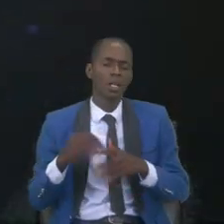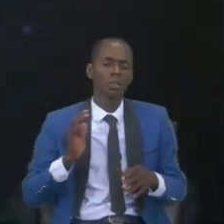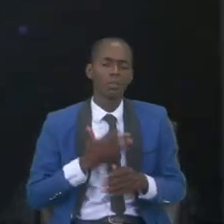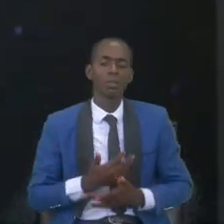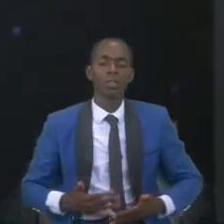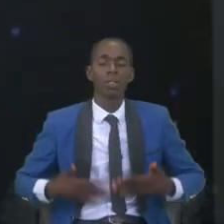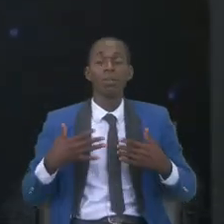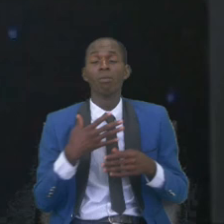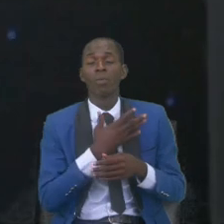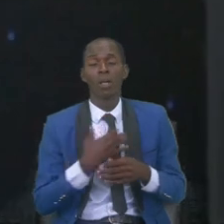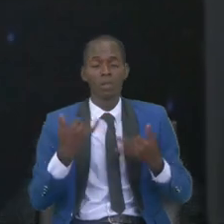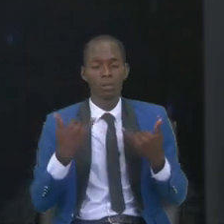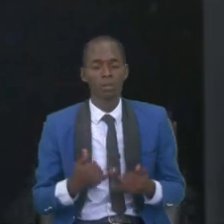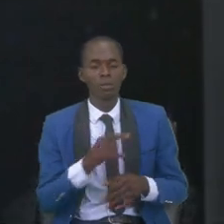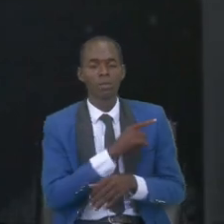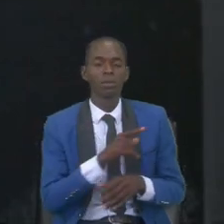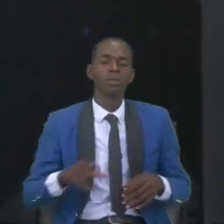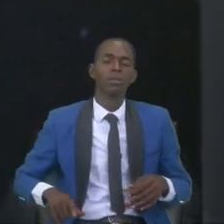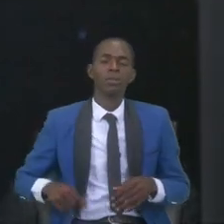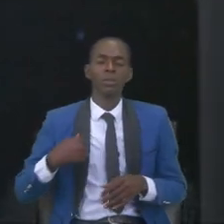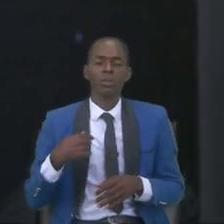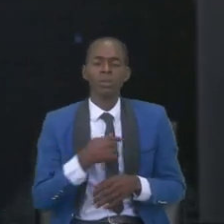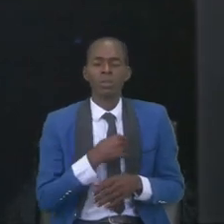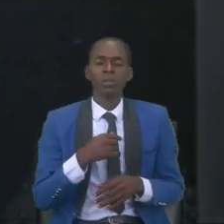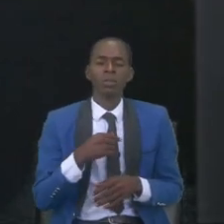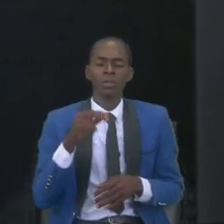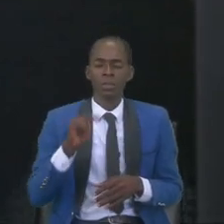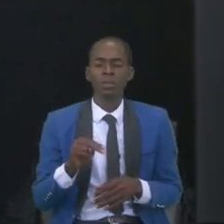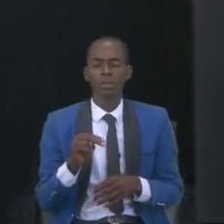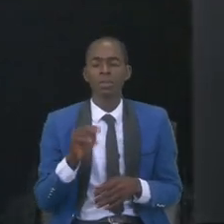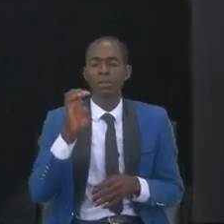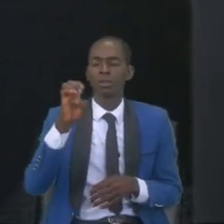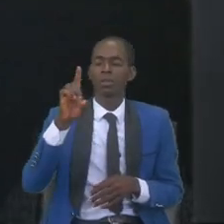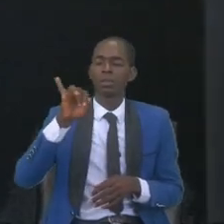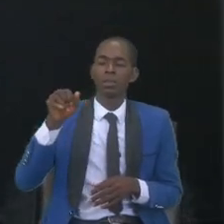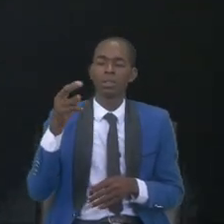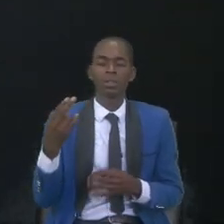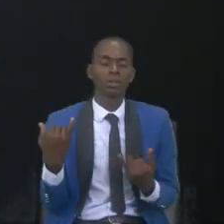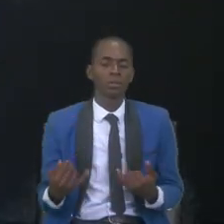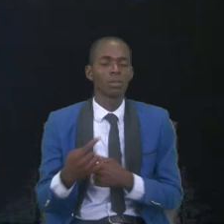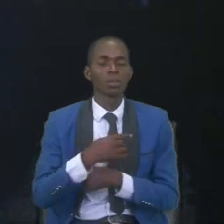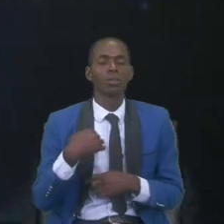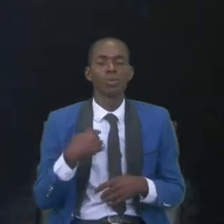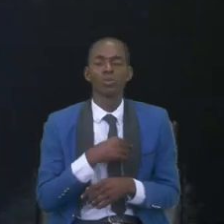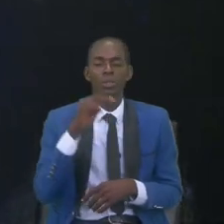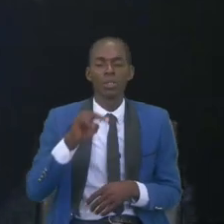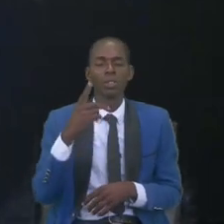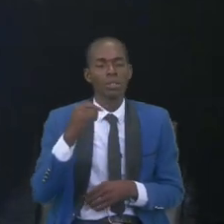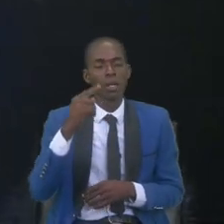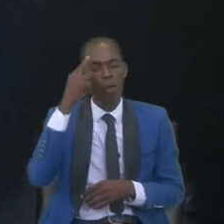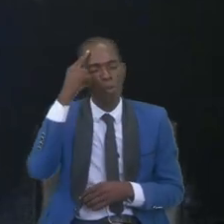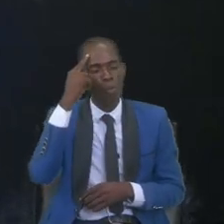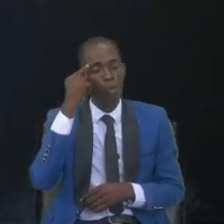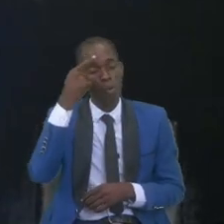now, Lord, we need Elijah today. We need the Moses in